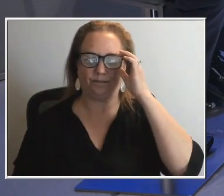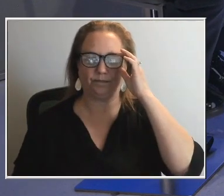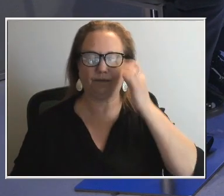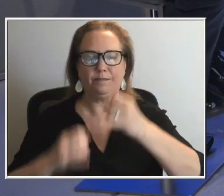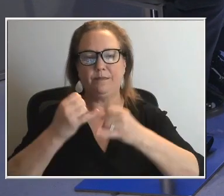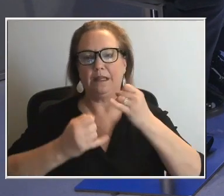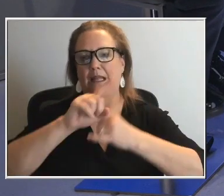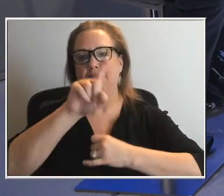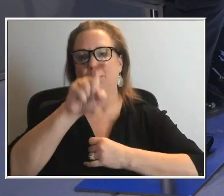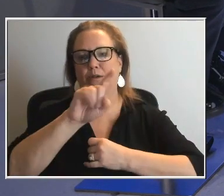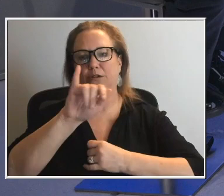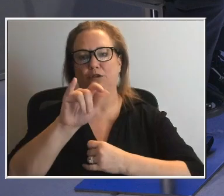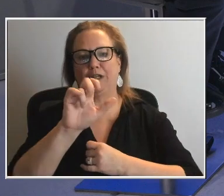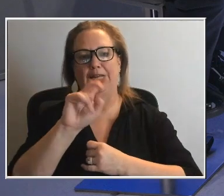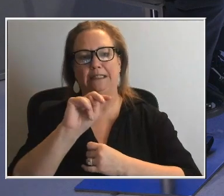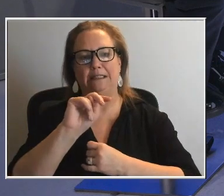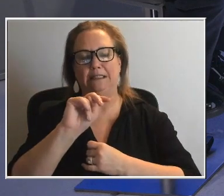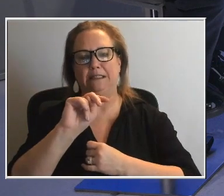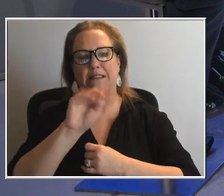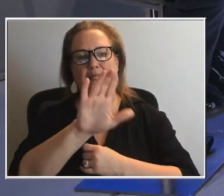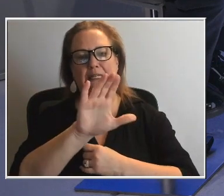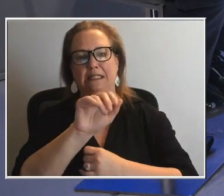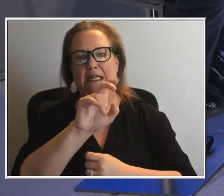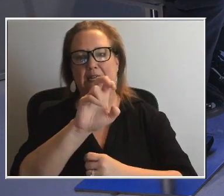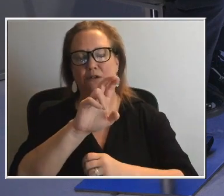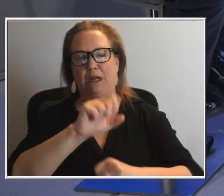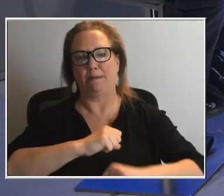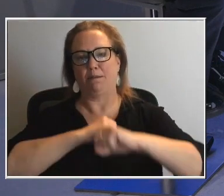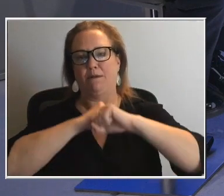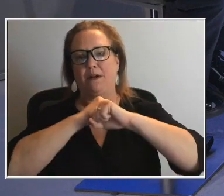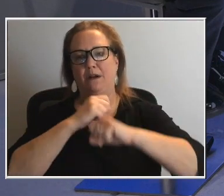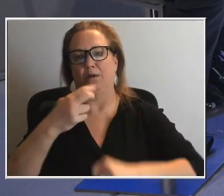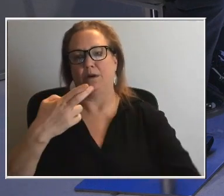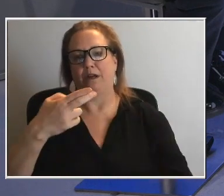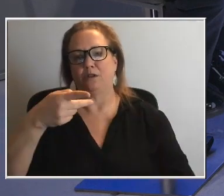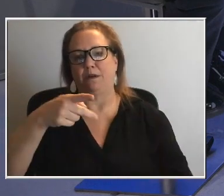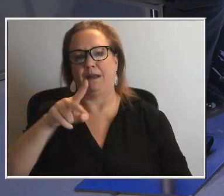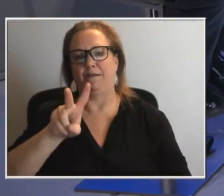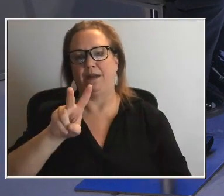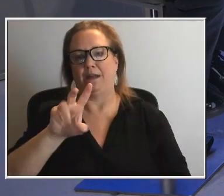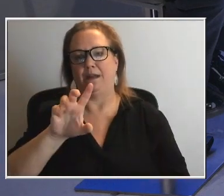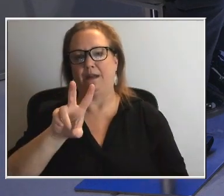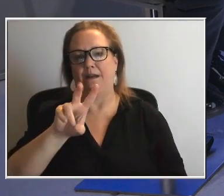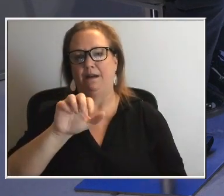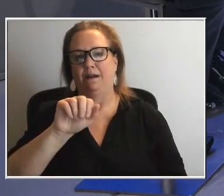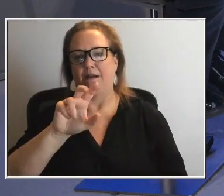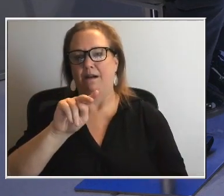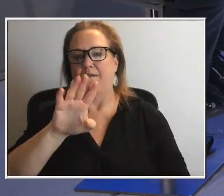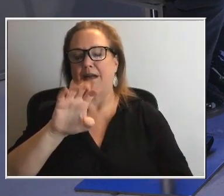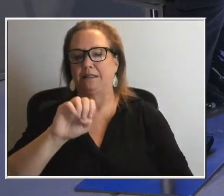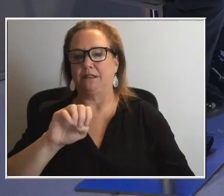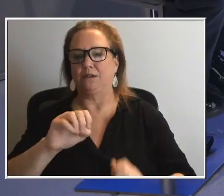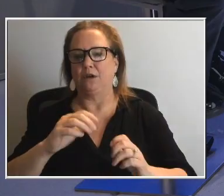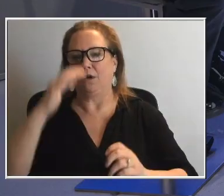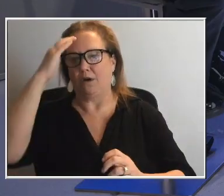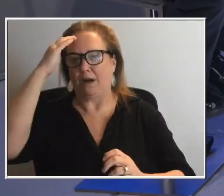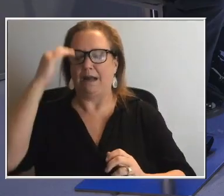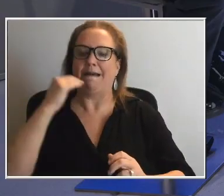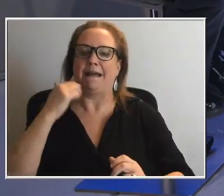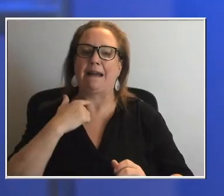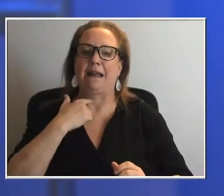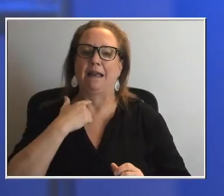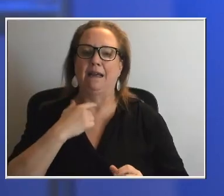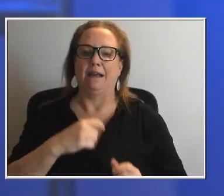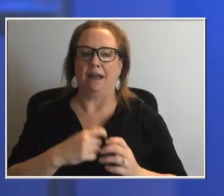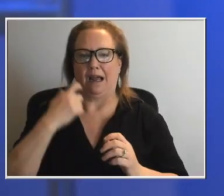Was Jason's the kind of cancer that can be prevented with an HPV vaccine? There's so many different types of head and neck. Explain that for people. So I just